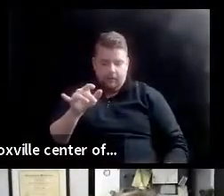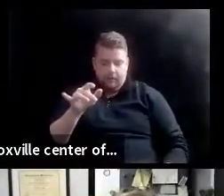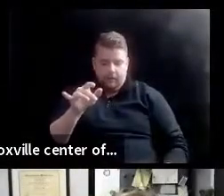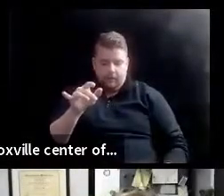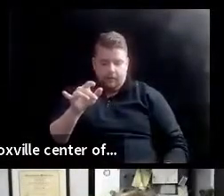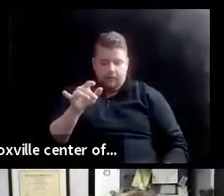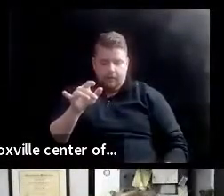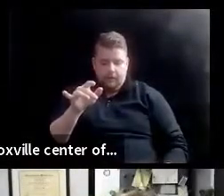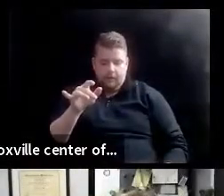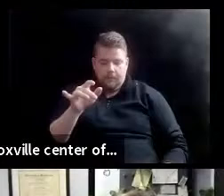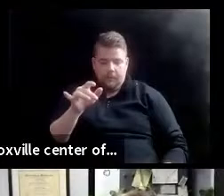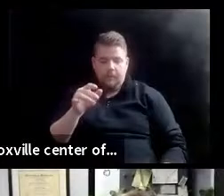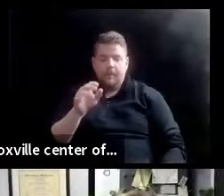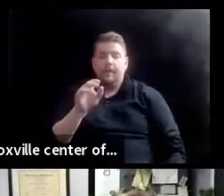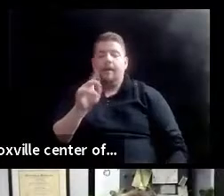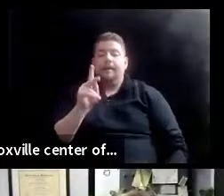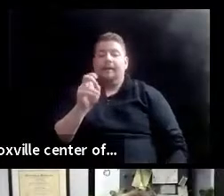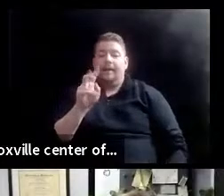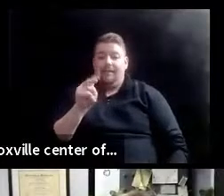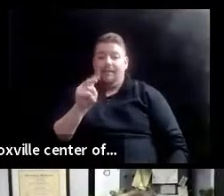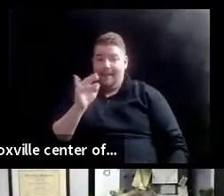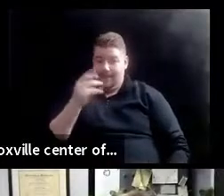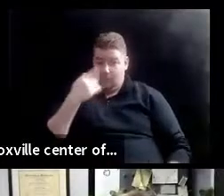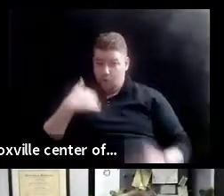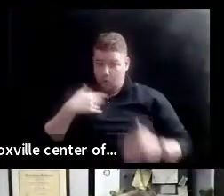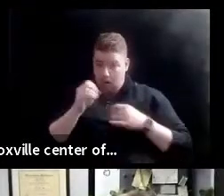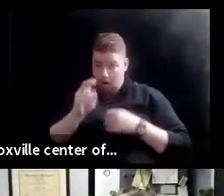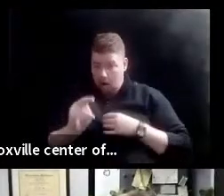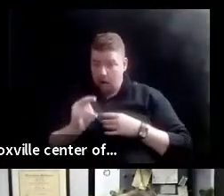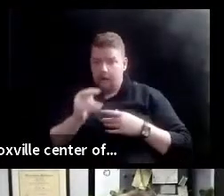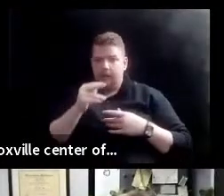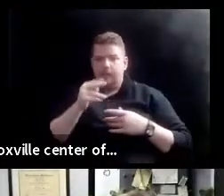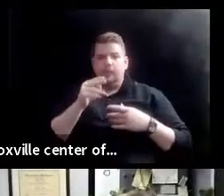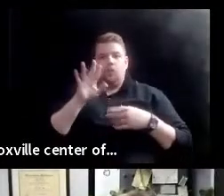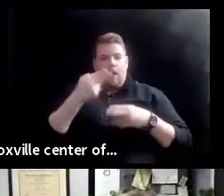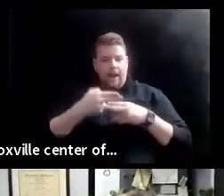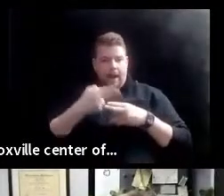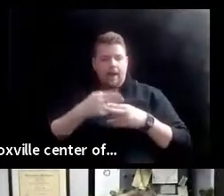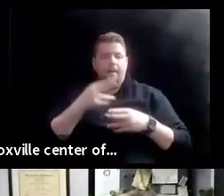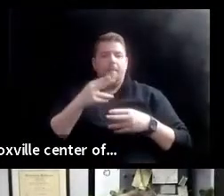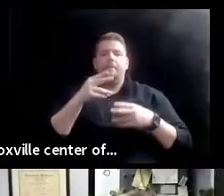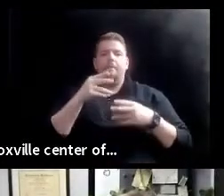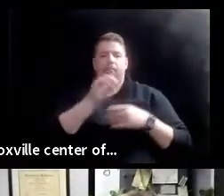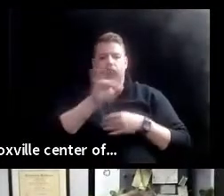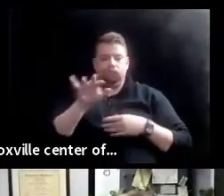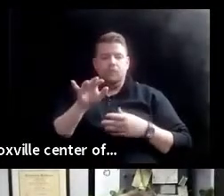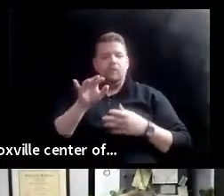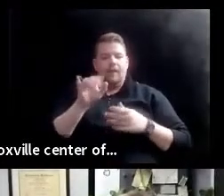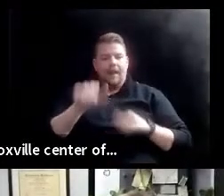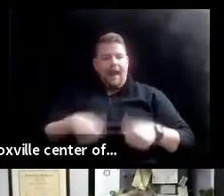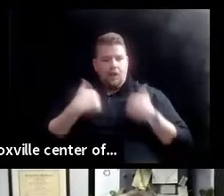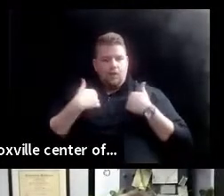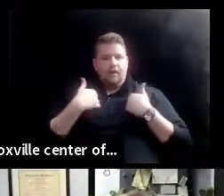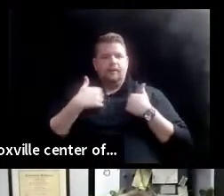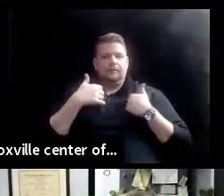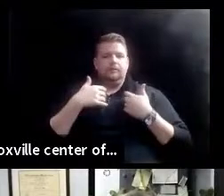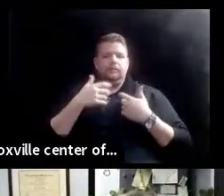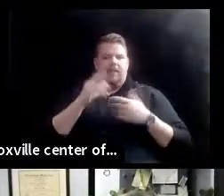Kevin Hill, if you are on, you have 3 minutes, and if you can please start out by saying your name and your address as